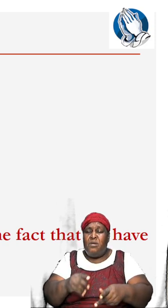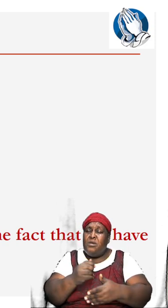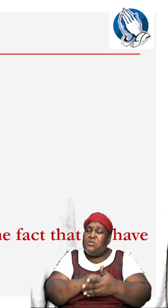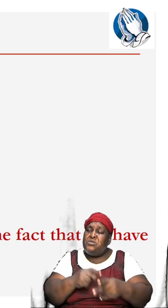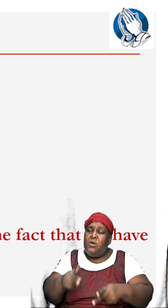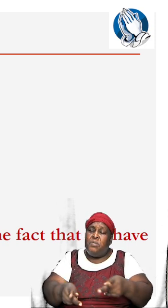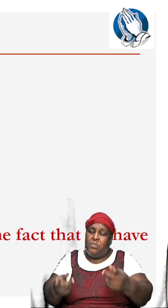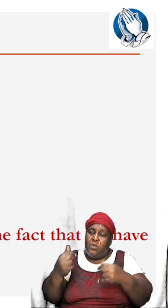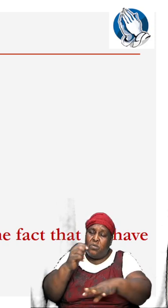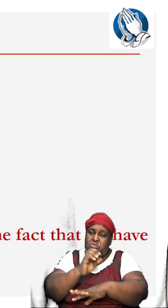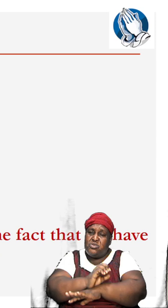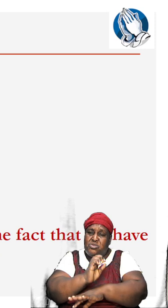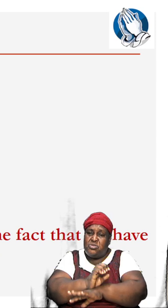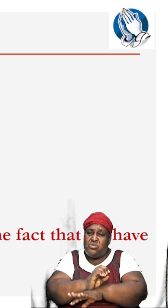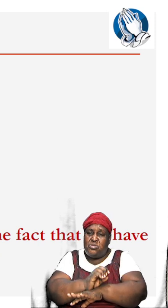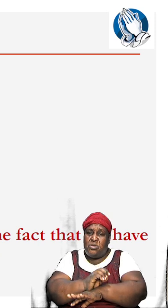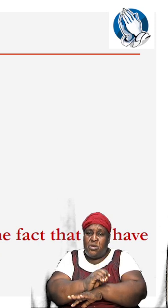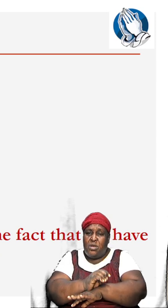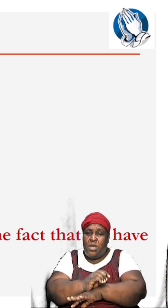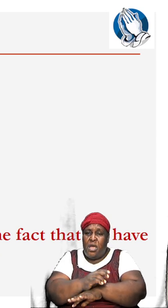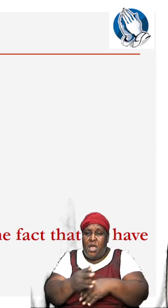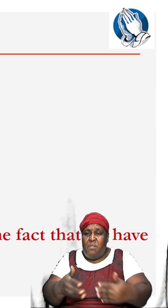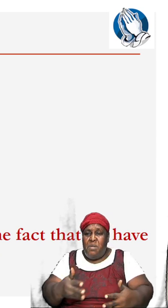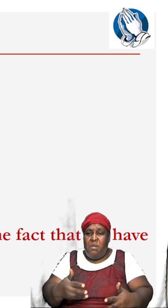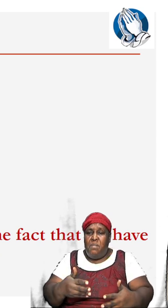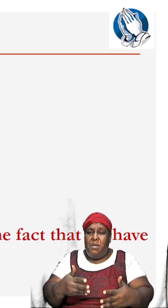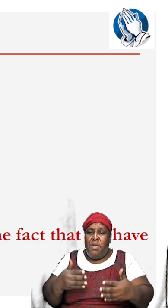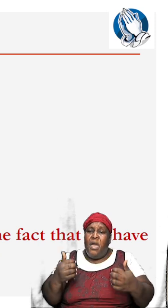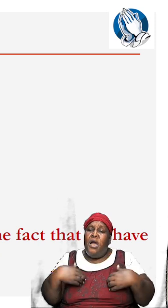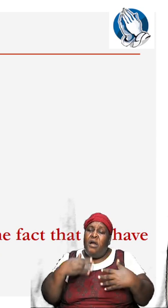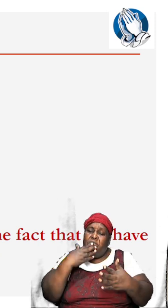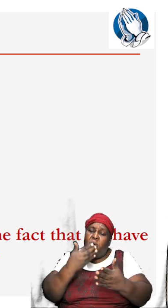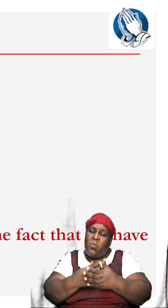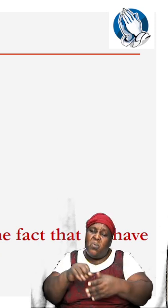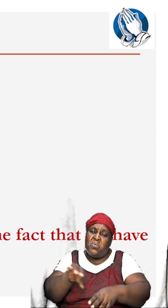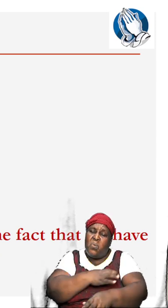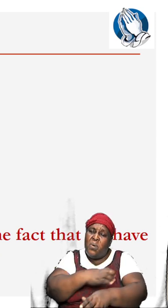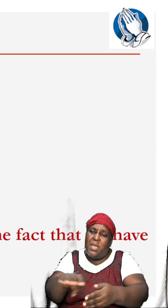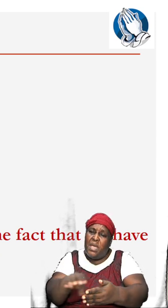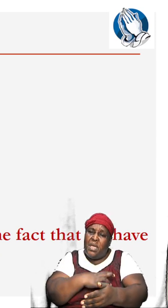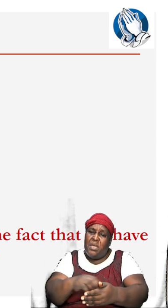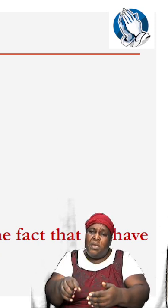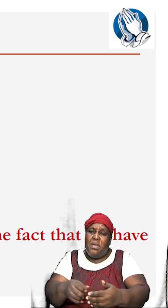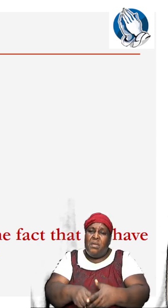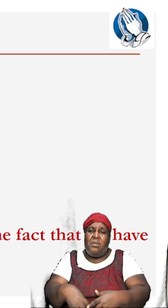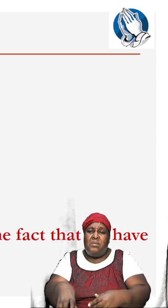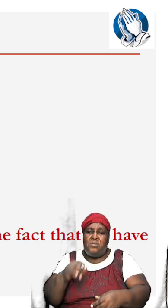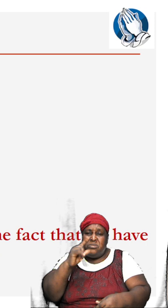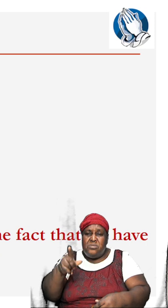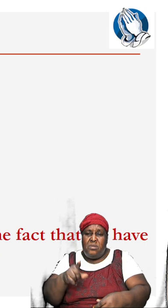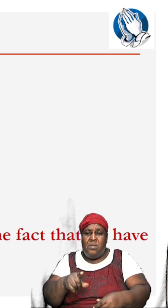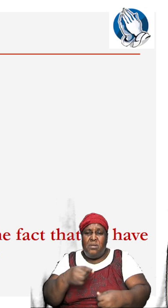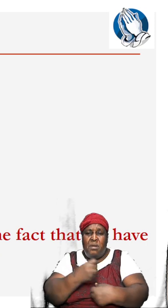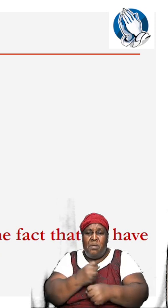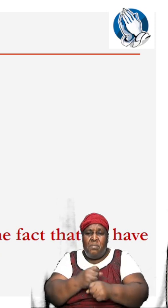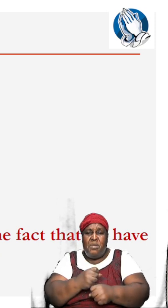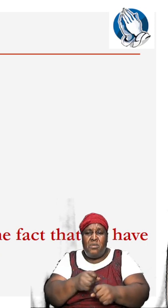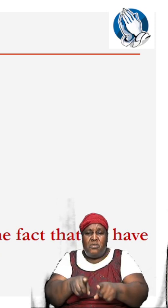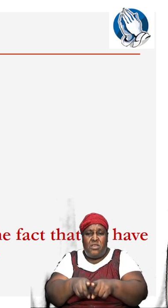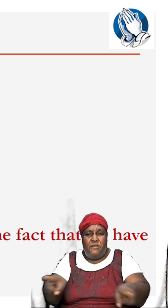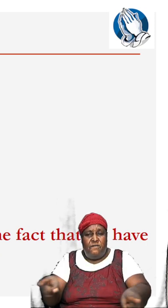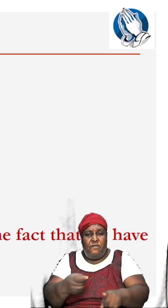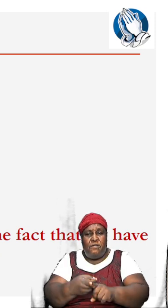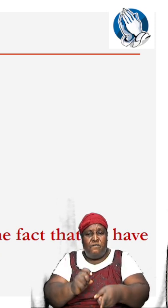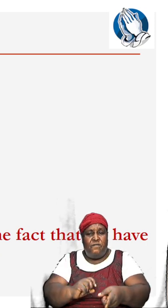and they think that because you have a good choir that can sing, it's going to differentiate Faith Chapel from the rest of the